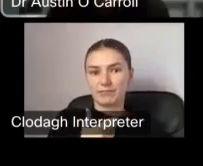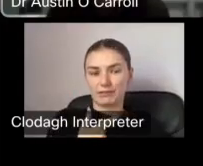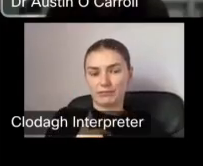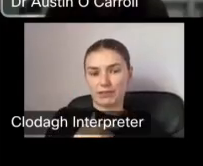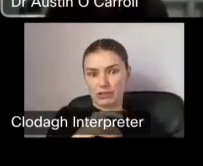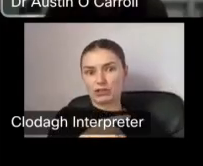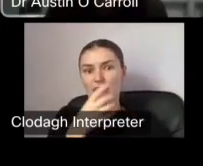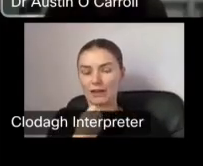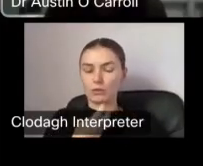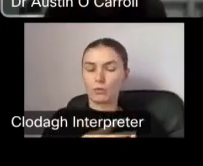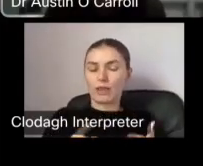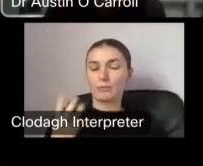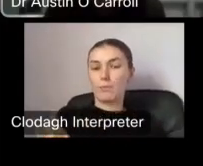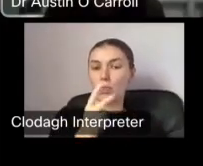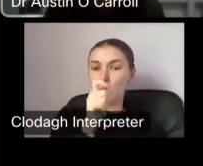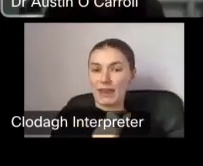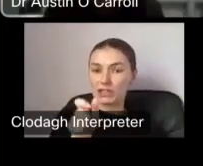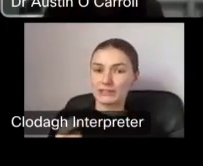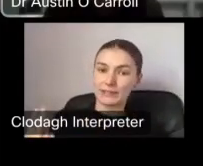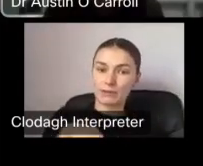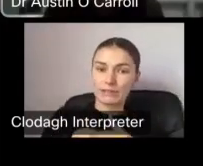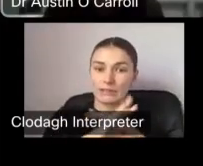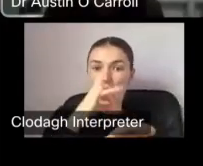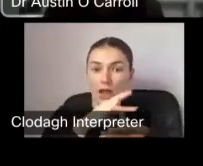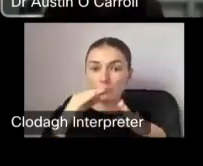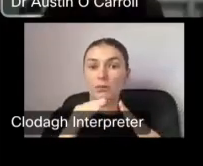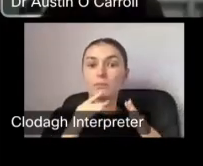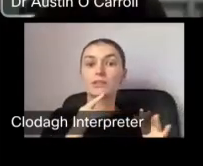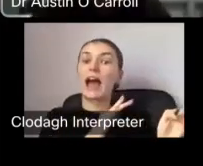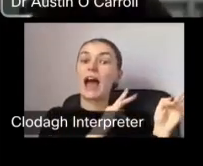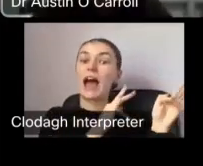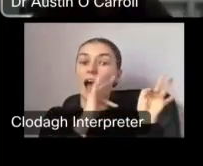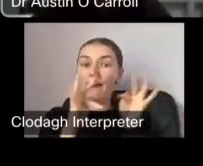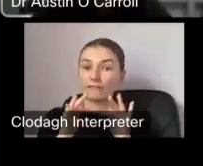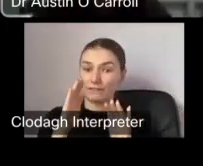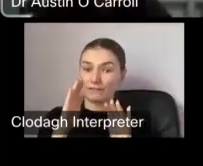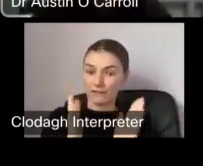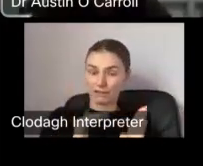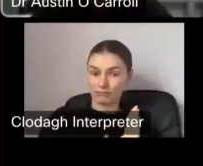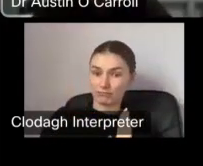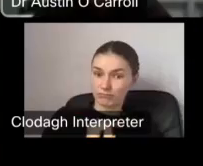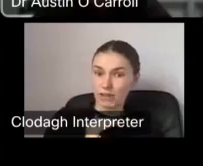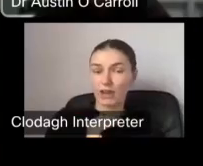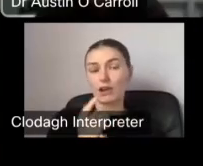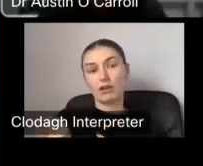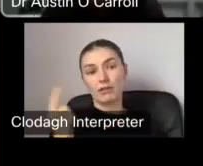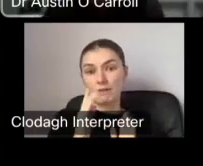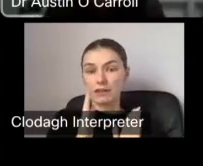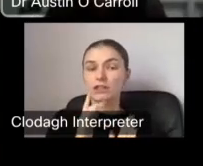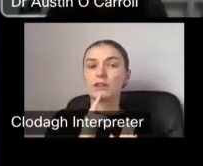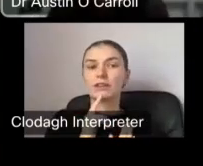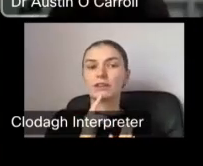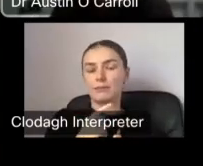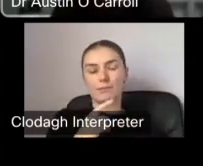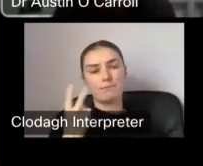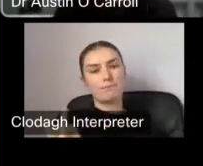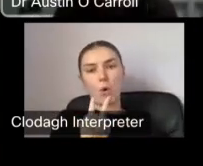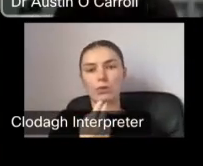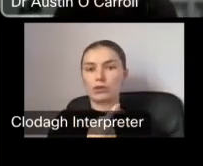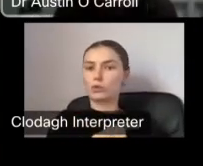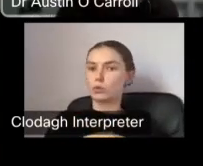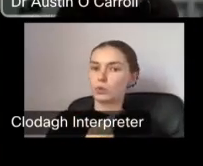the result was that when he recovered, the two of them went out and they swore, "We are never going into hospital unless we're dying again."